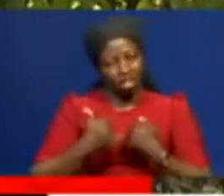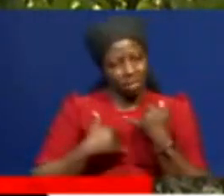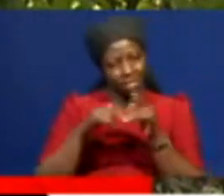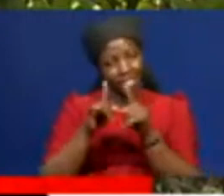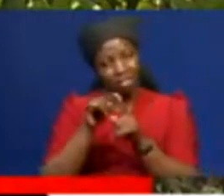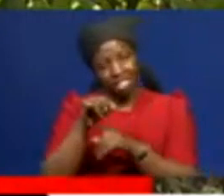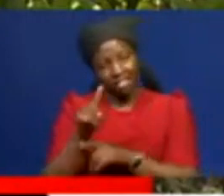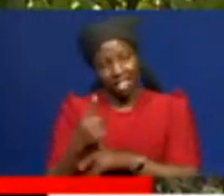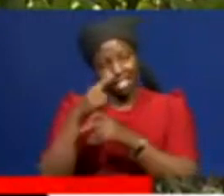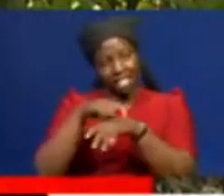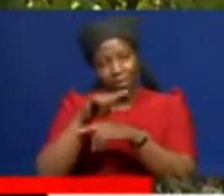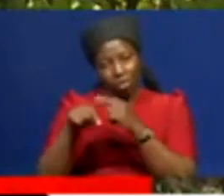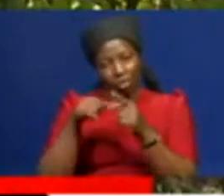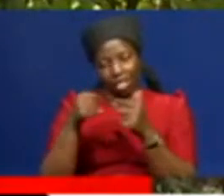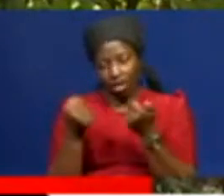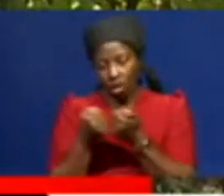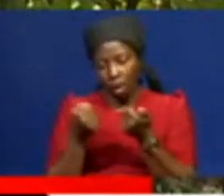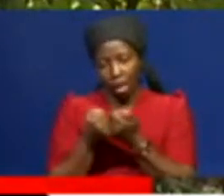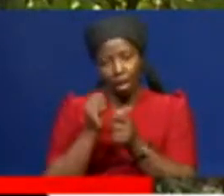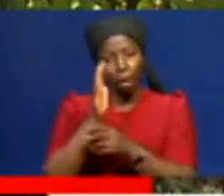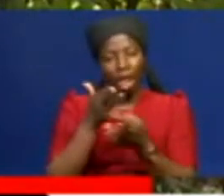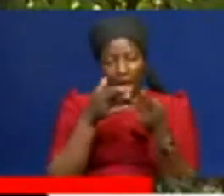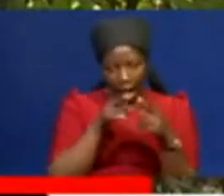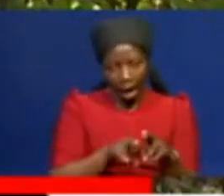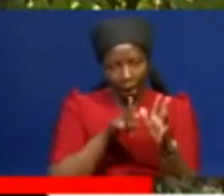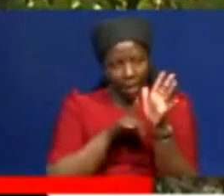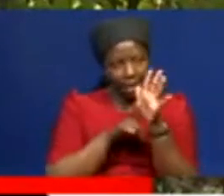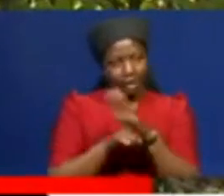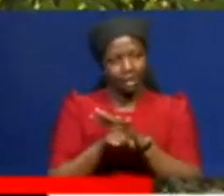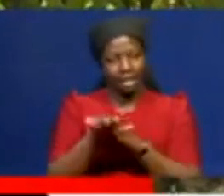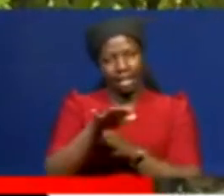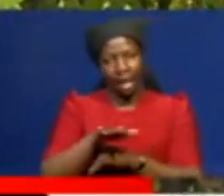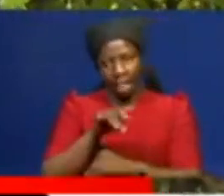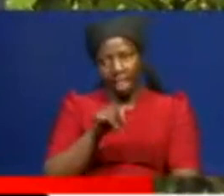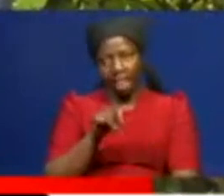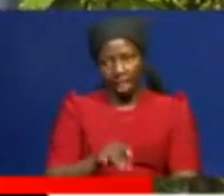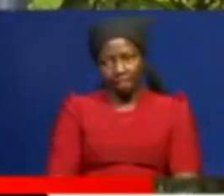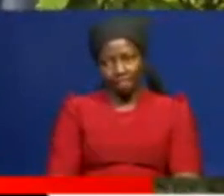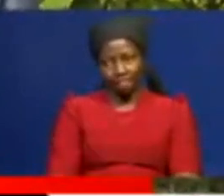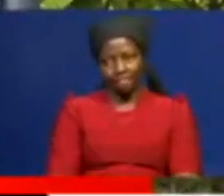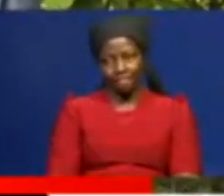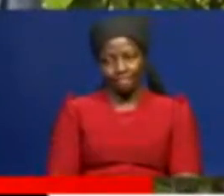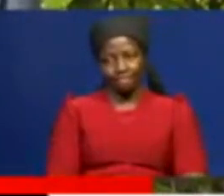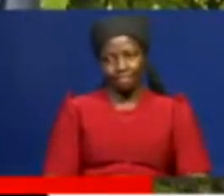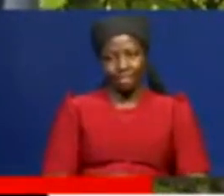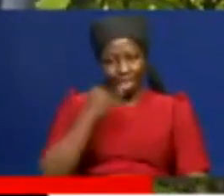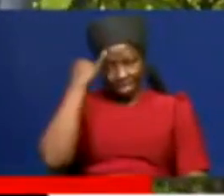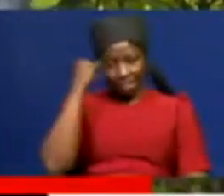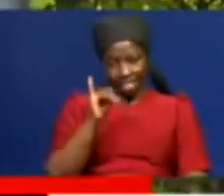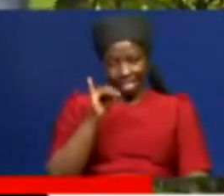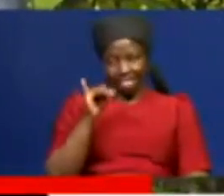this is the first time that the tournament is going to be actually held in under floodlights. And just imagine that